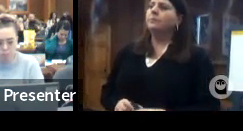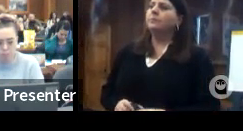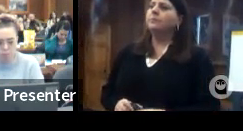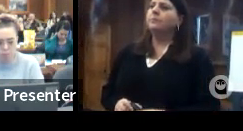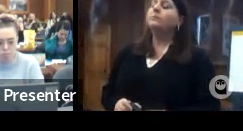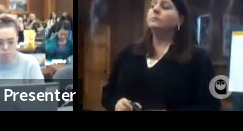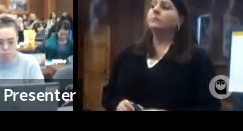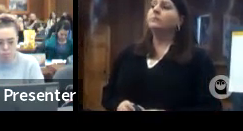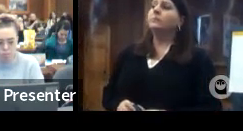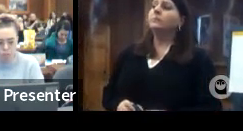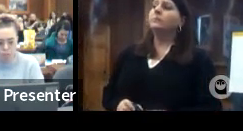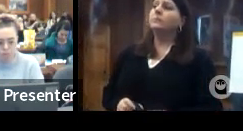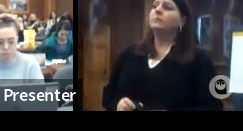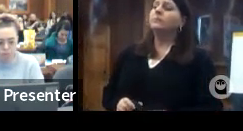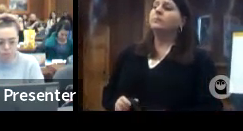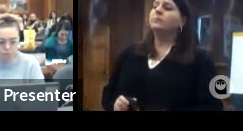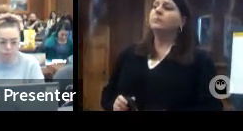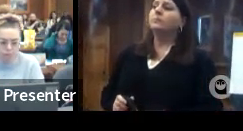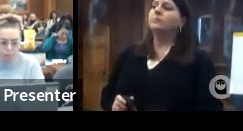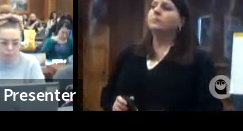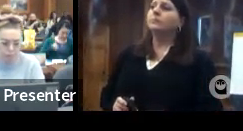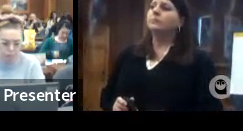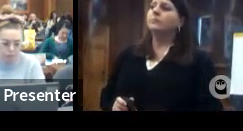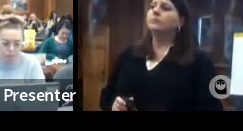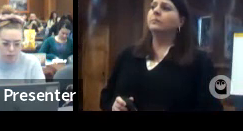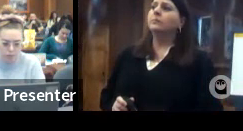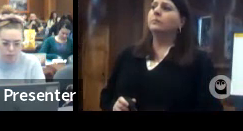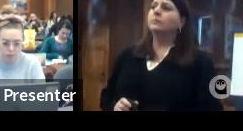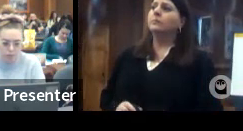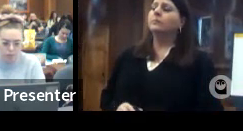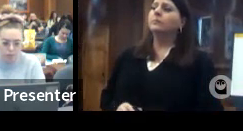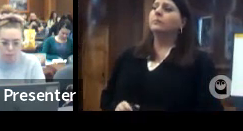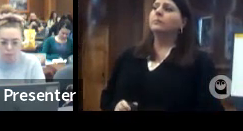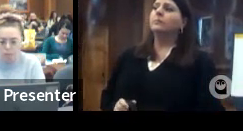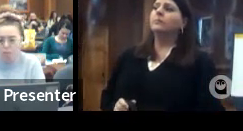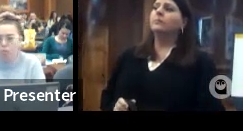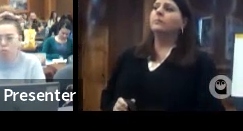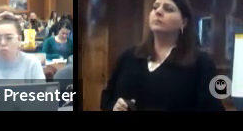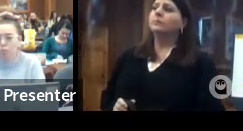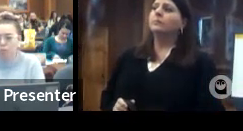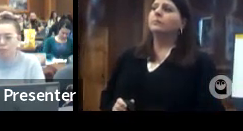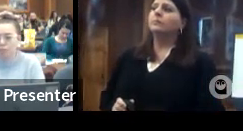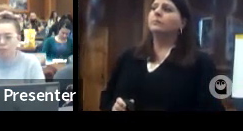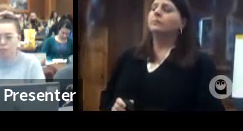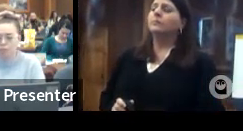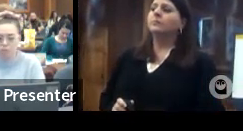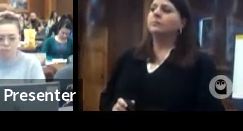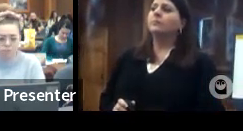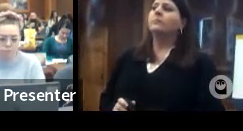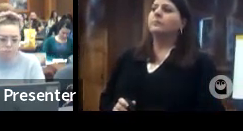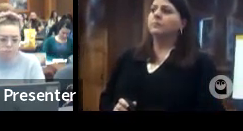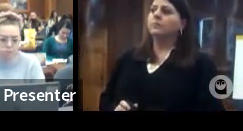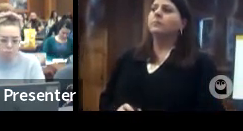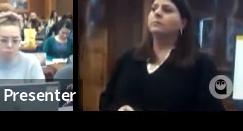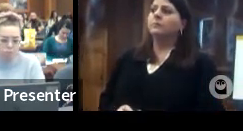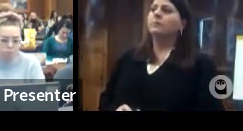I just stepped up for a second, but I think one thing that was discussed is that if it wasn't mentioned again in the work mentioning, reach out to your prosecution